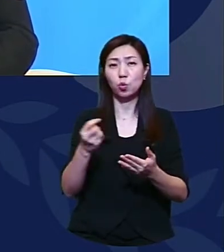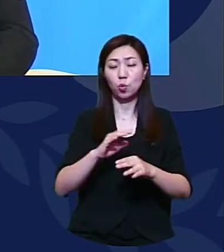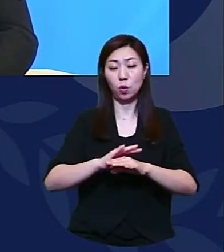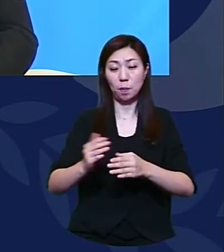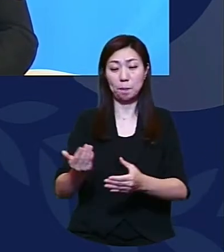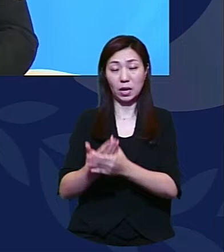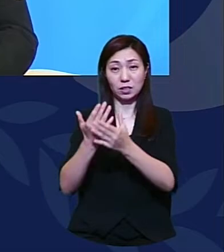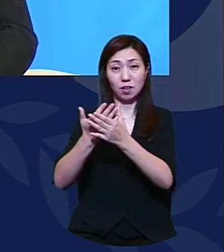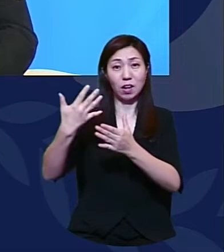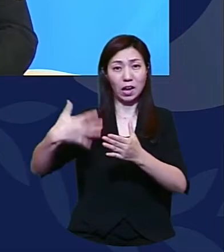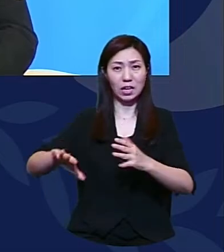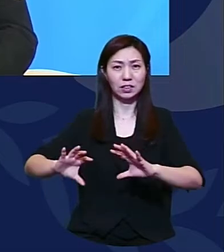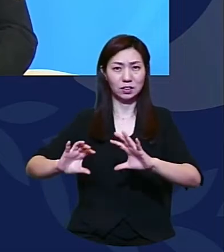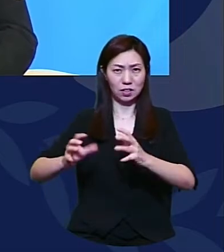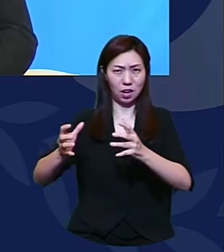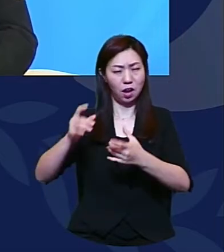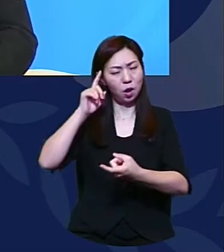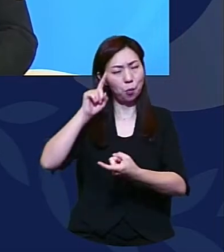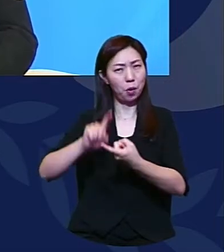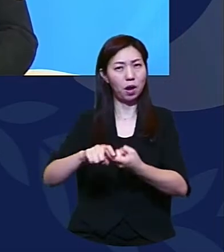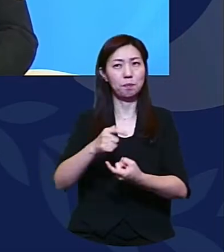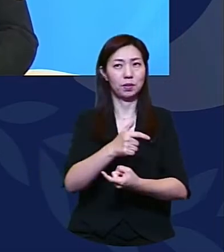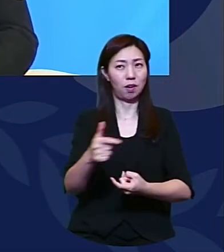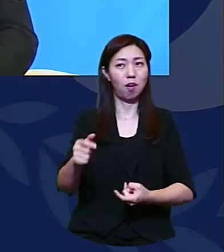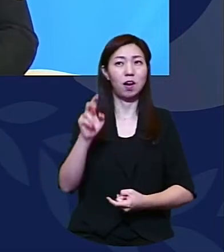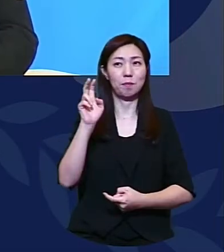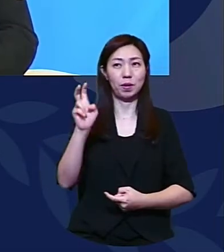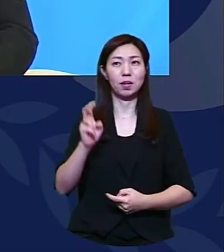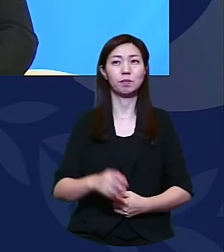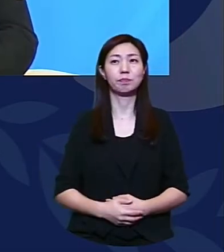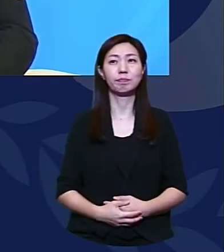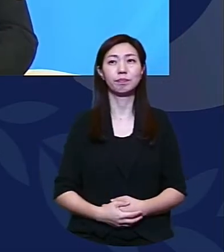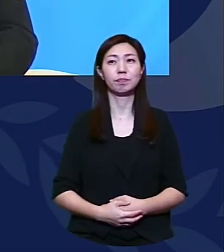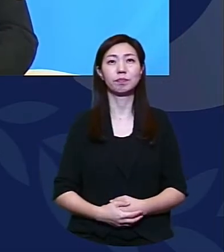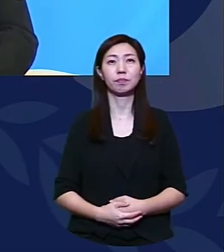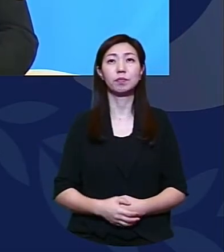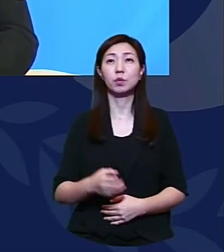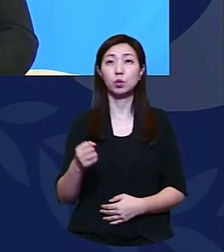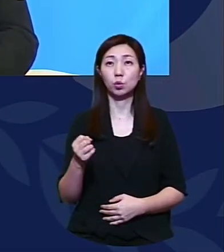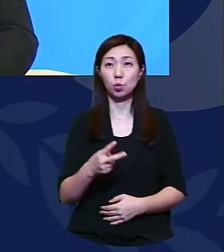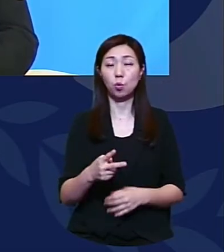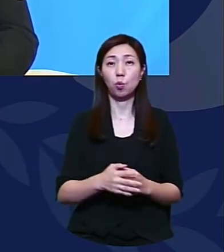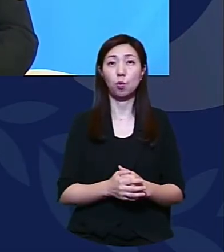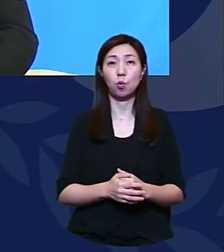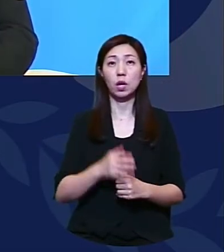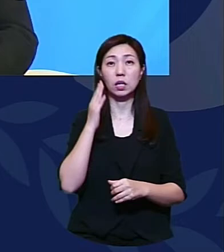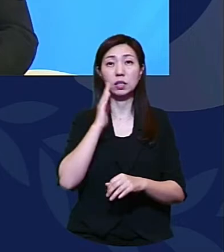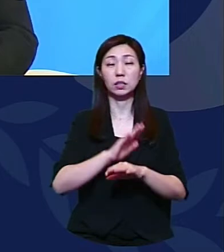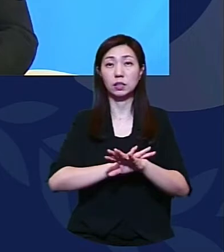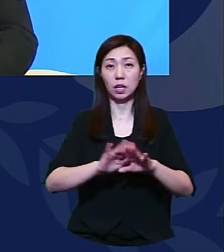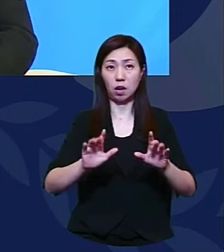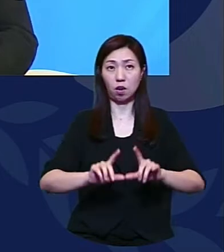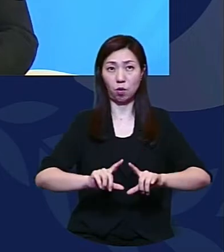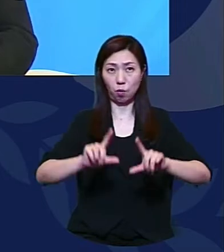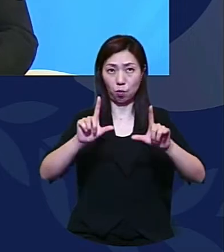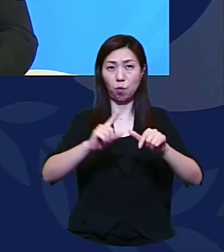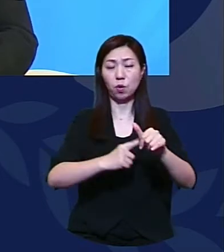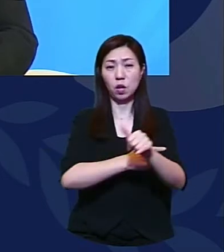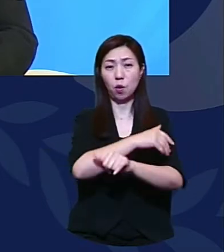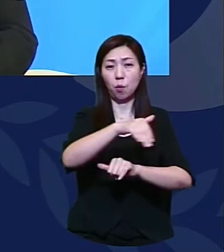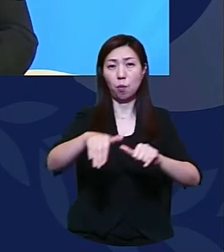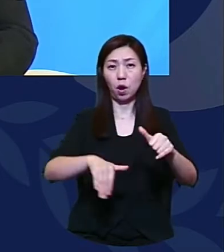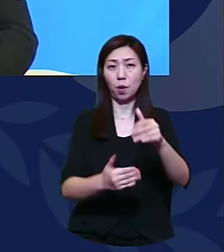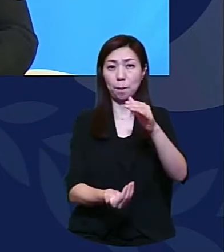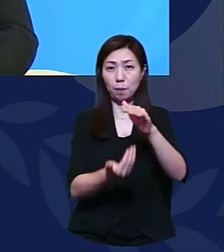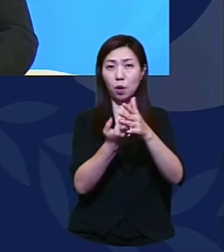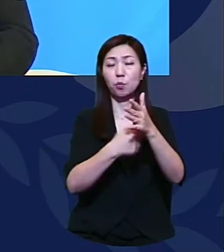issue, right? Especially for achieving a greener recovery. So, Joyce,